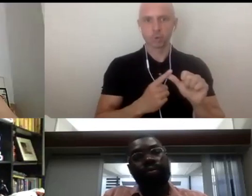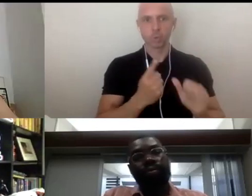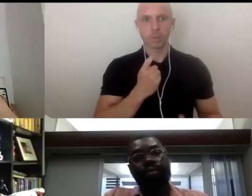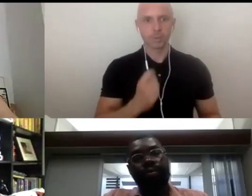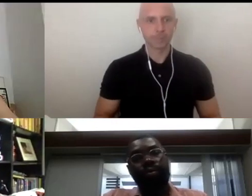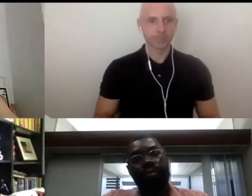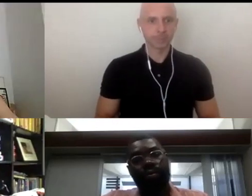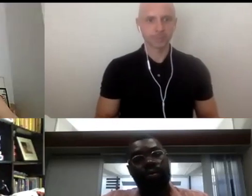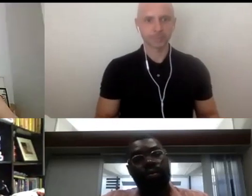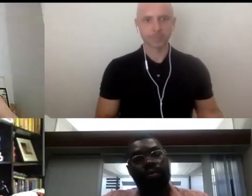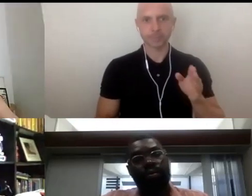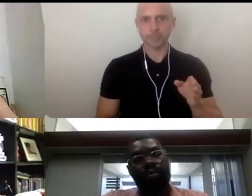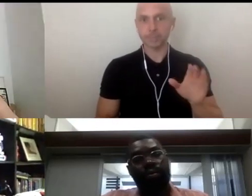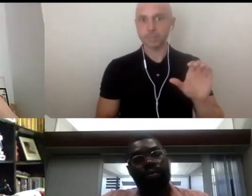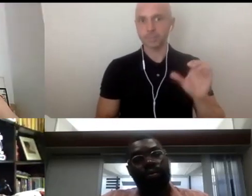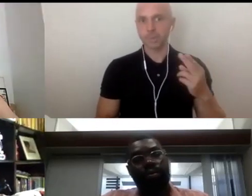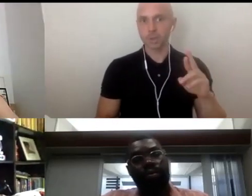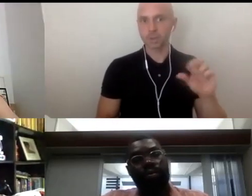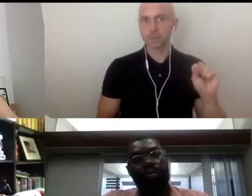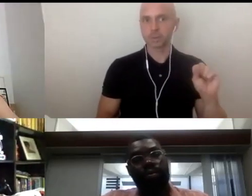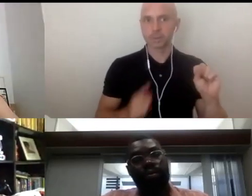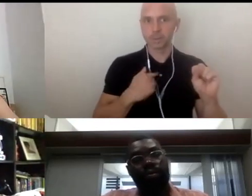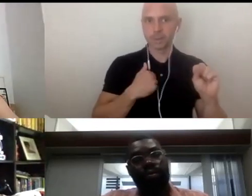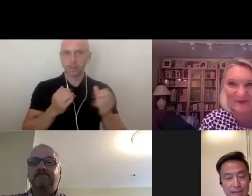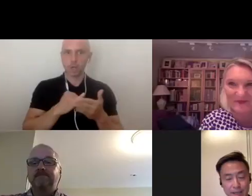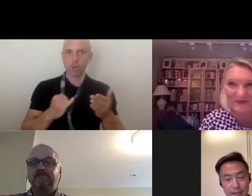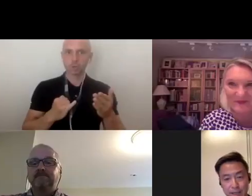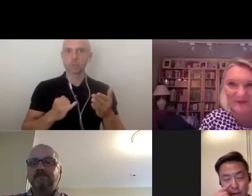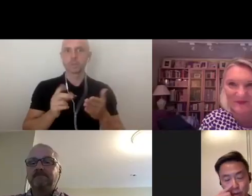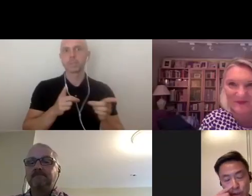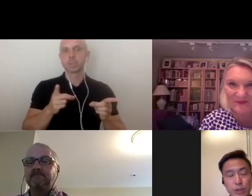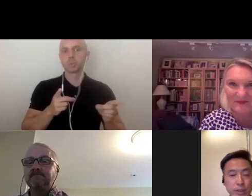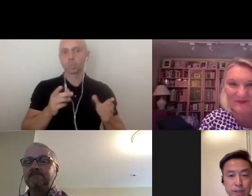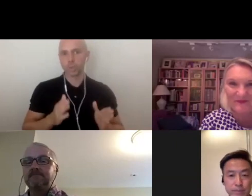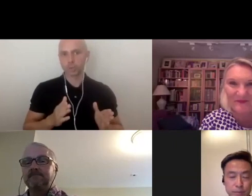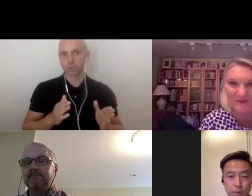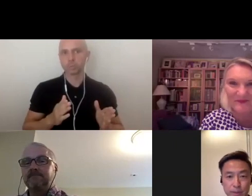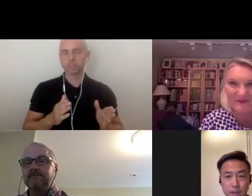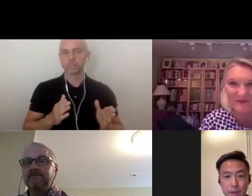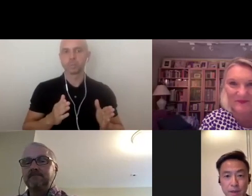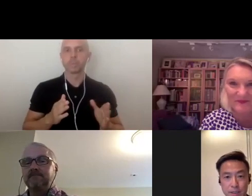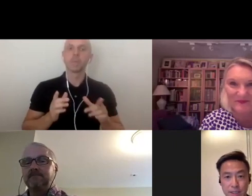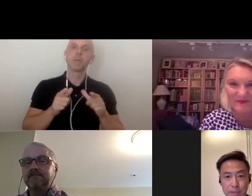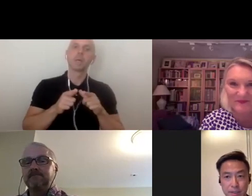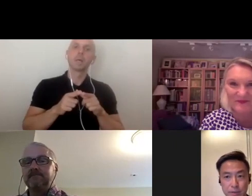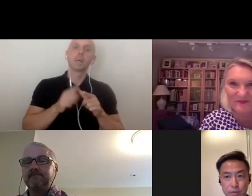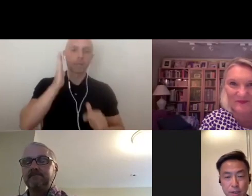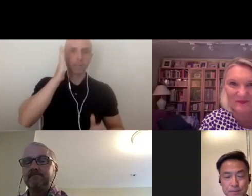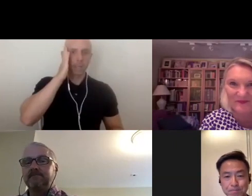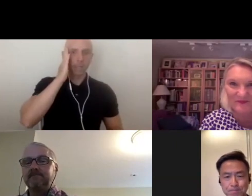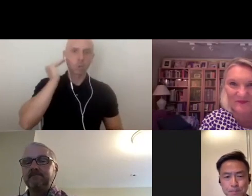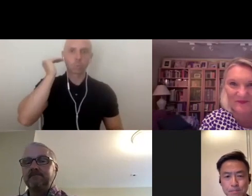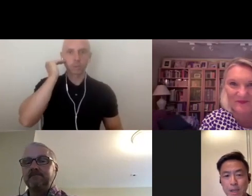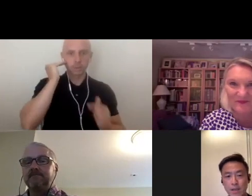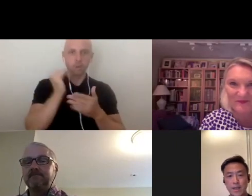Hi, my name is Charles Hong, and I'm the artistic director of Ensemble Jengi, a traditional Korean performing arts company here in